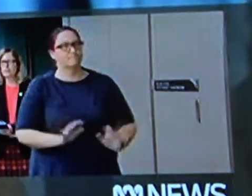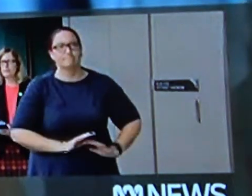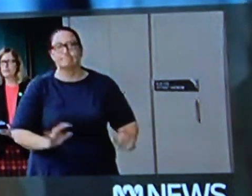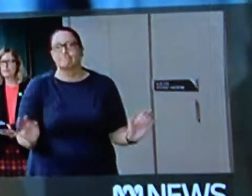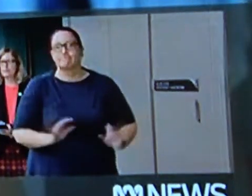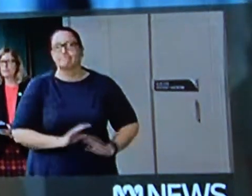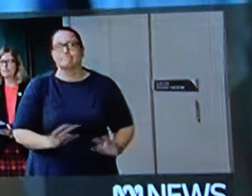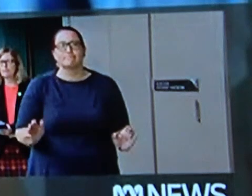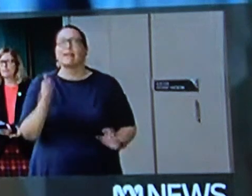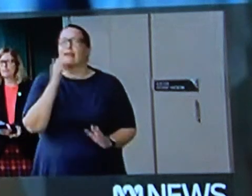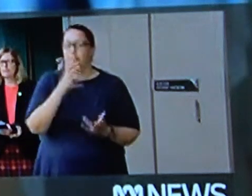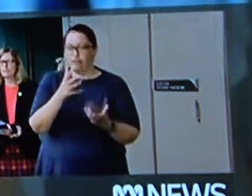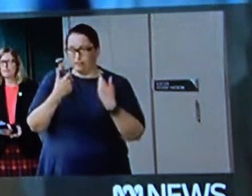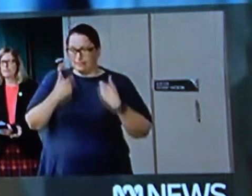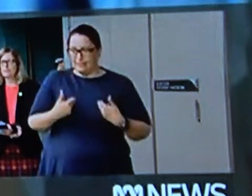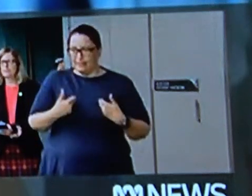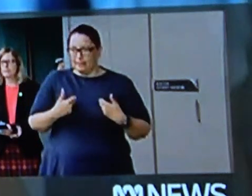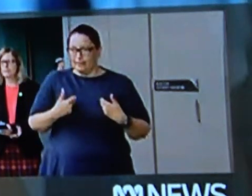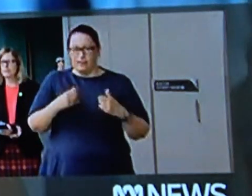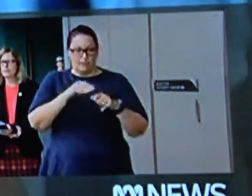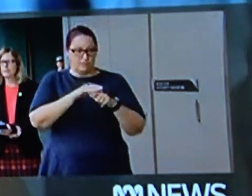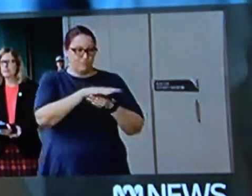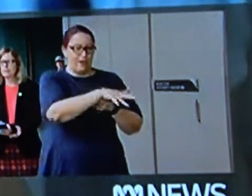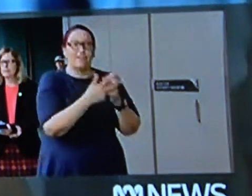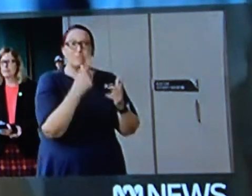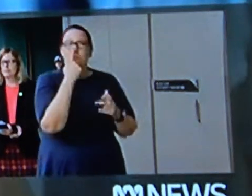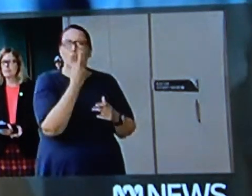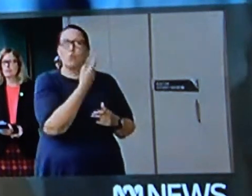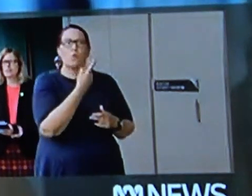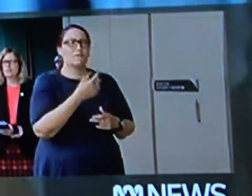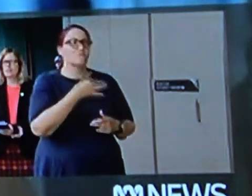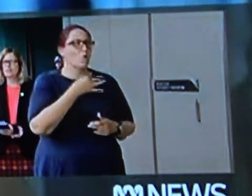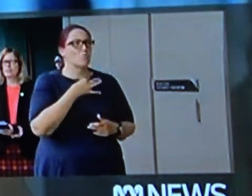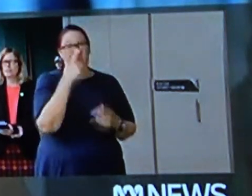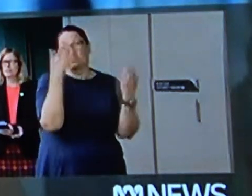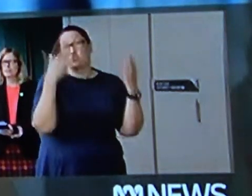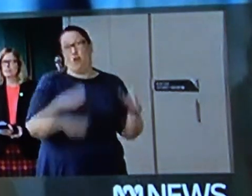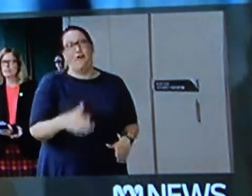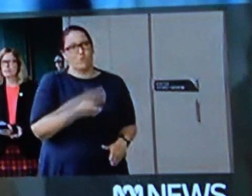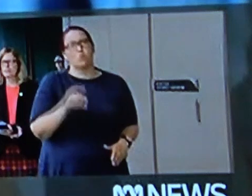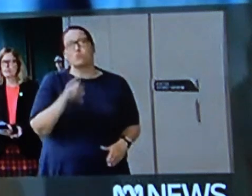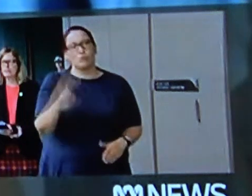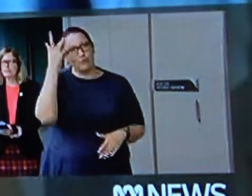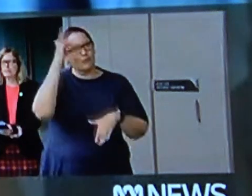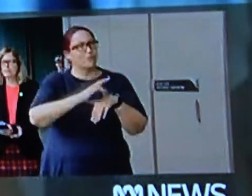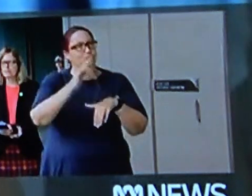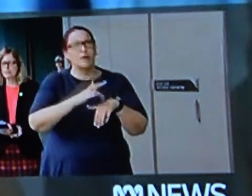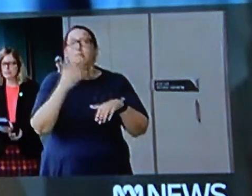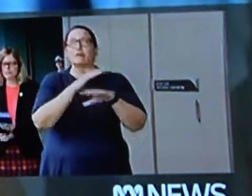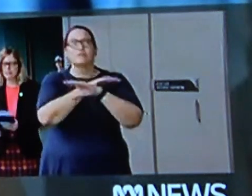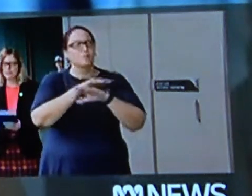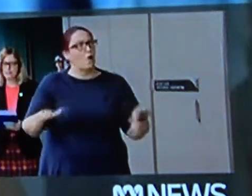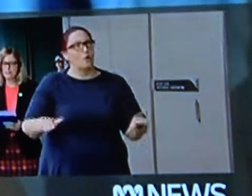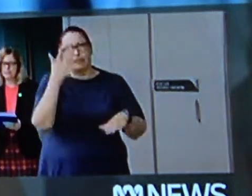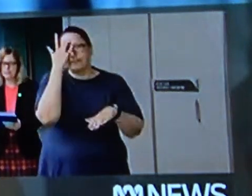people in the community who are vulnerable and will lose their life because of this. So please think about others. And I do use that age group in